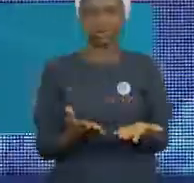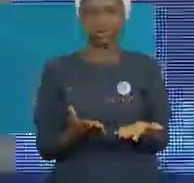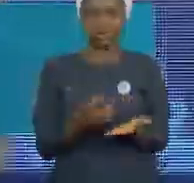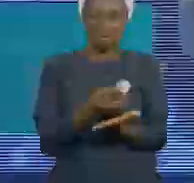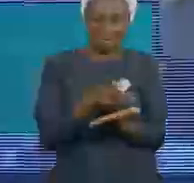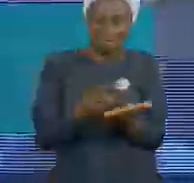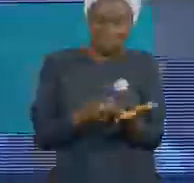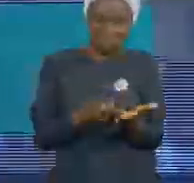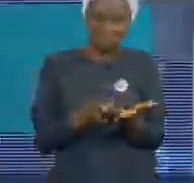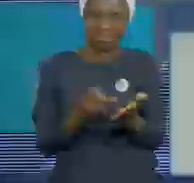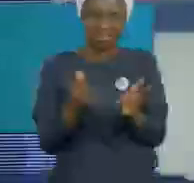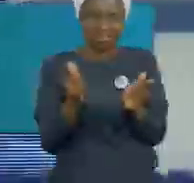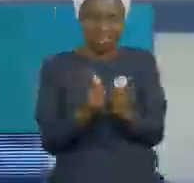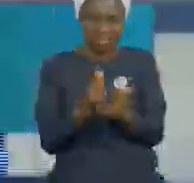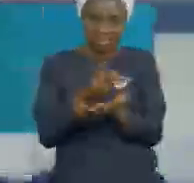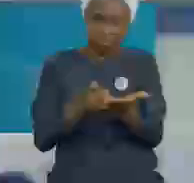have.